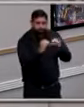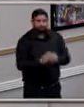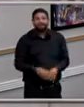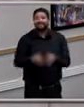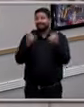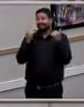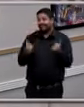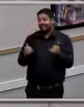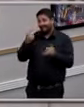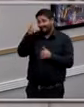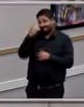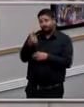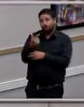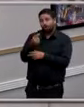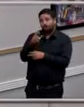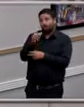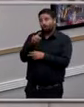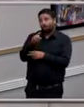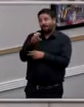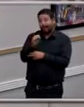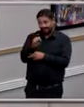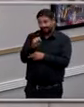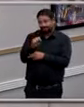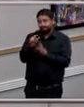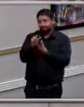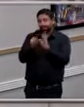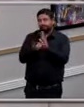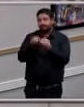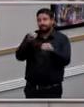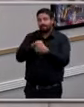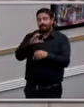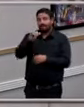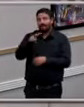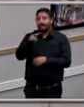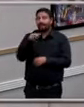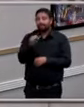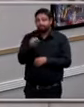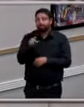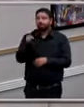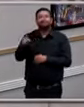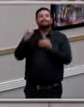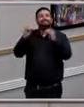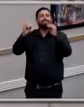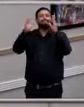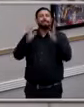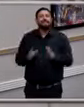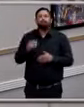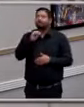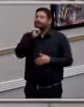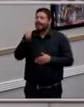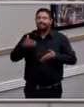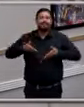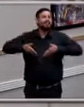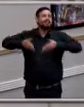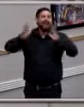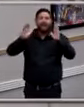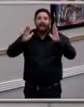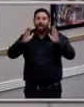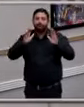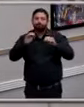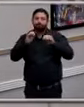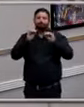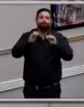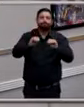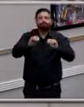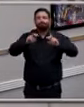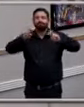Canvas does not allow a teacher to enter weights for grades. What does that mean? So it may